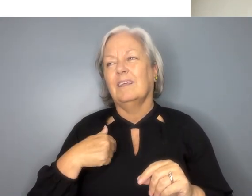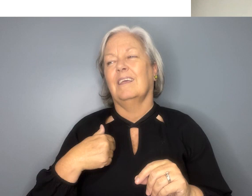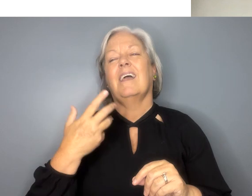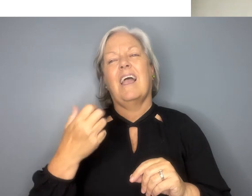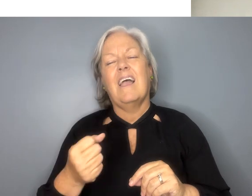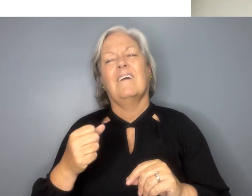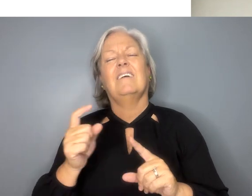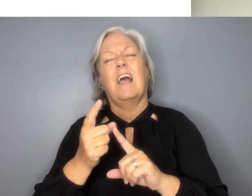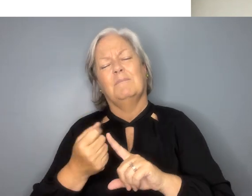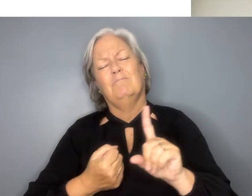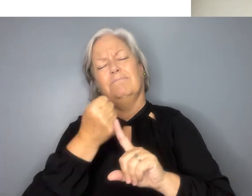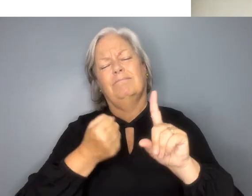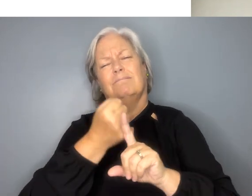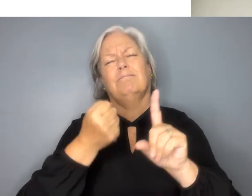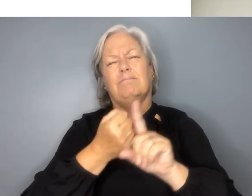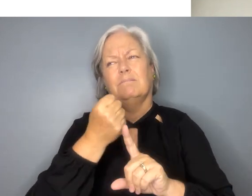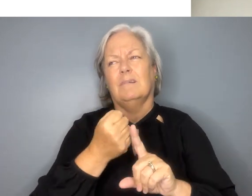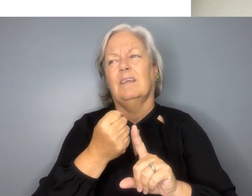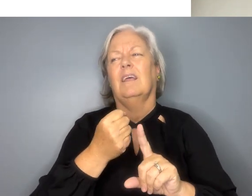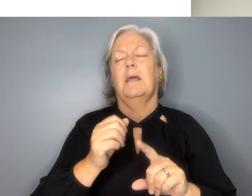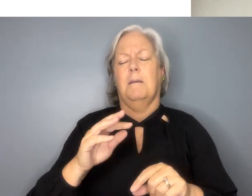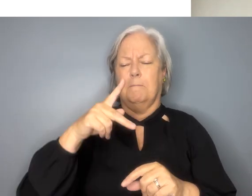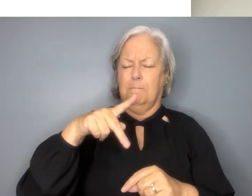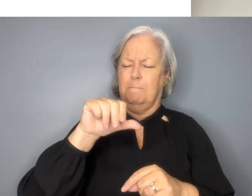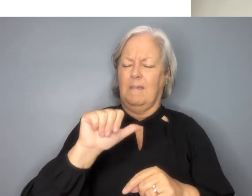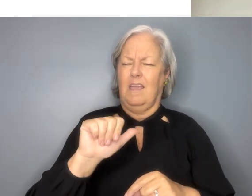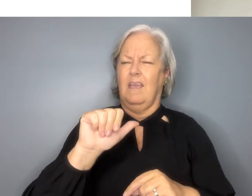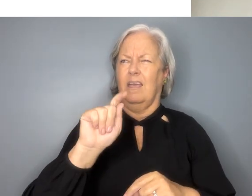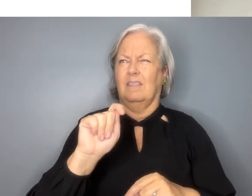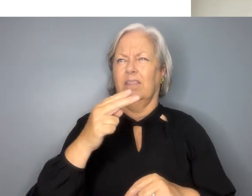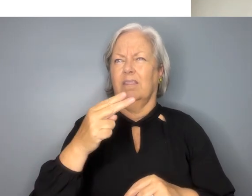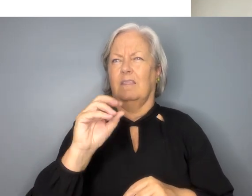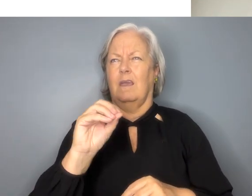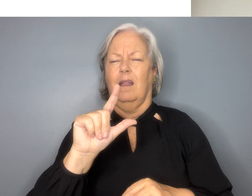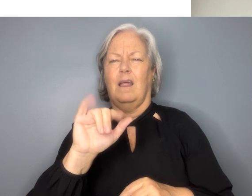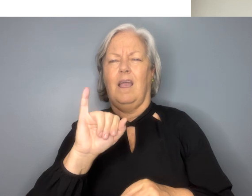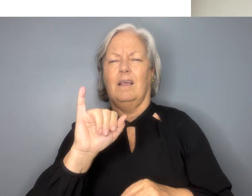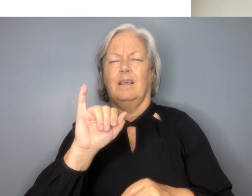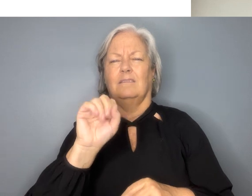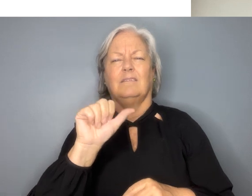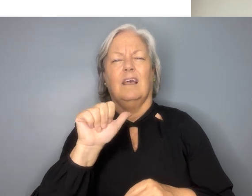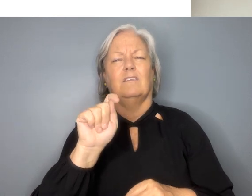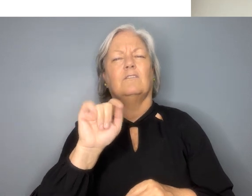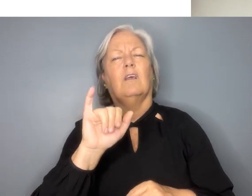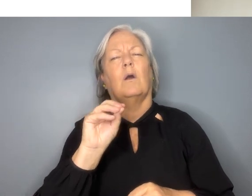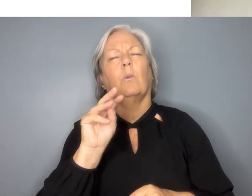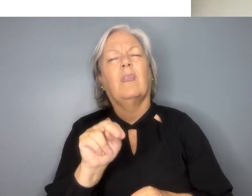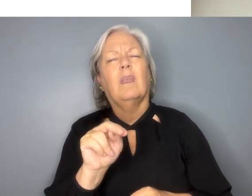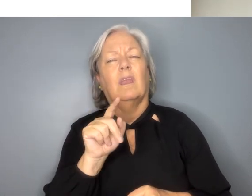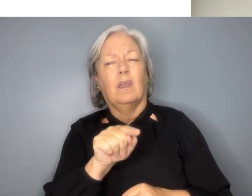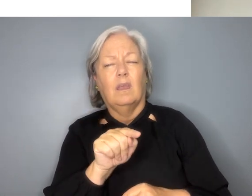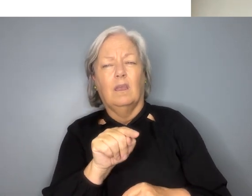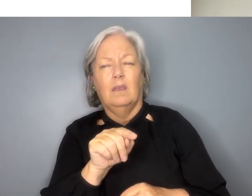against pathologization. Sorry, I pronounced that wrong. In